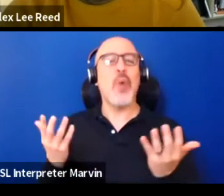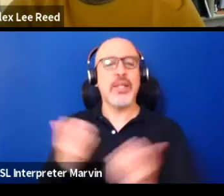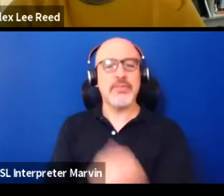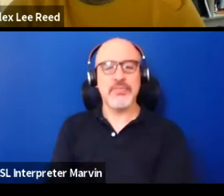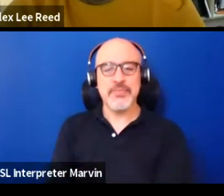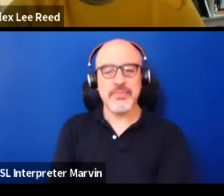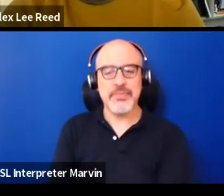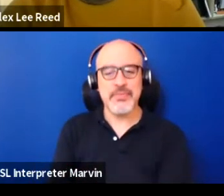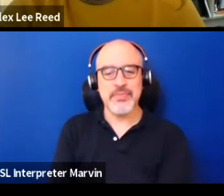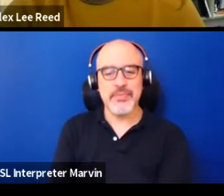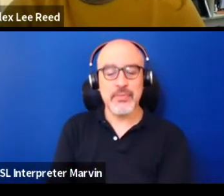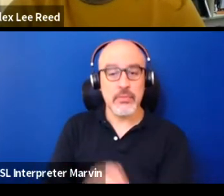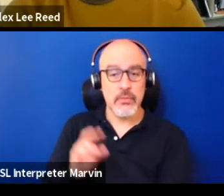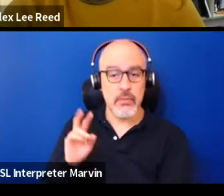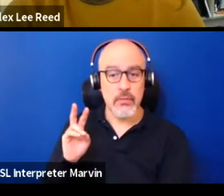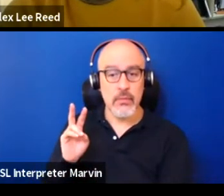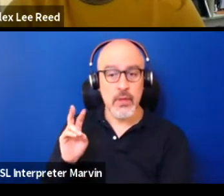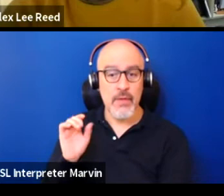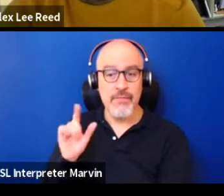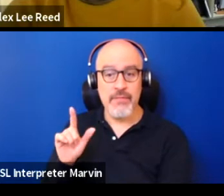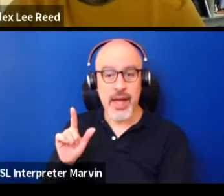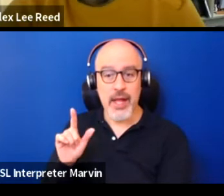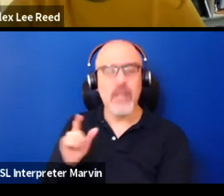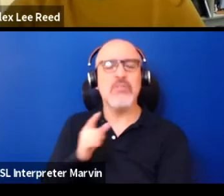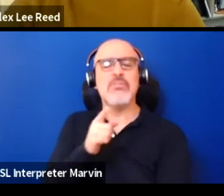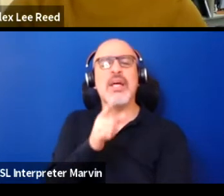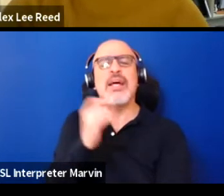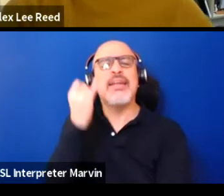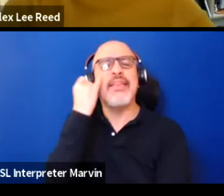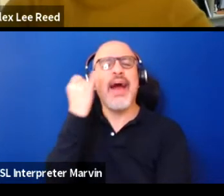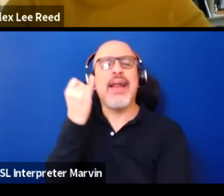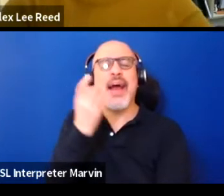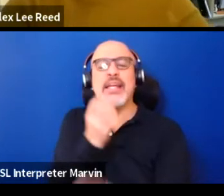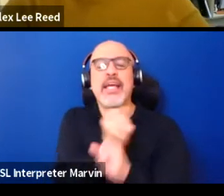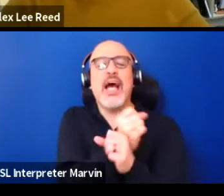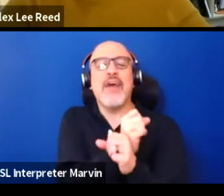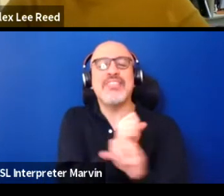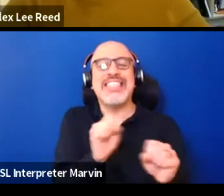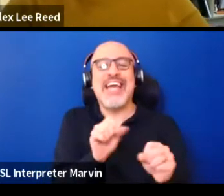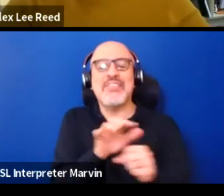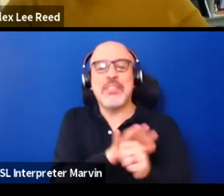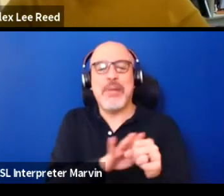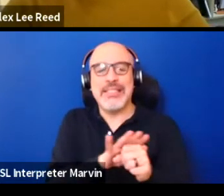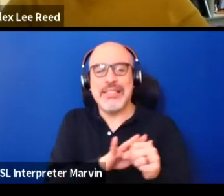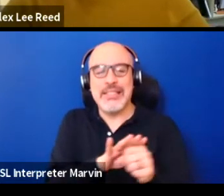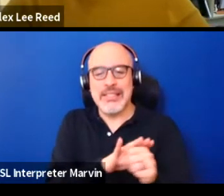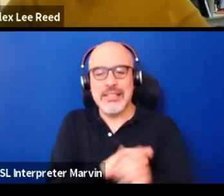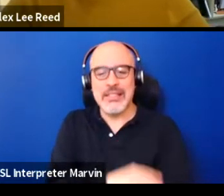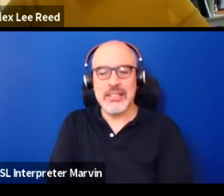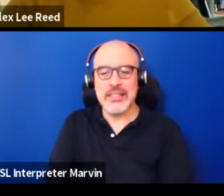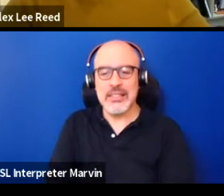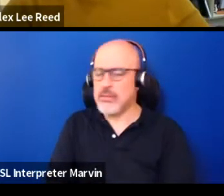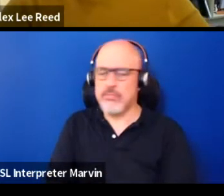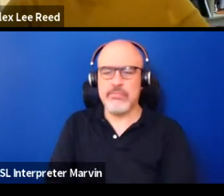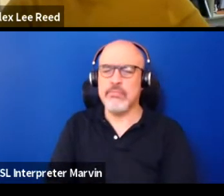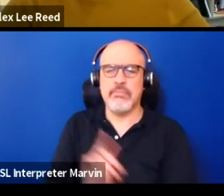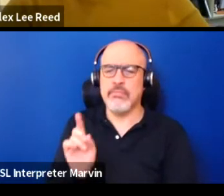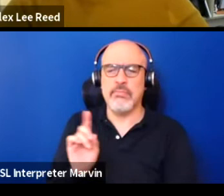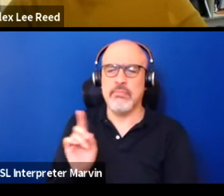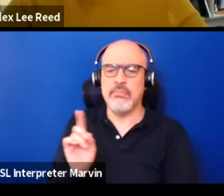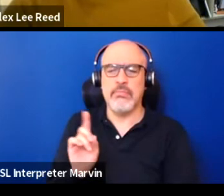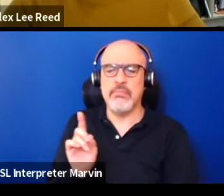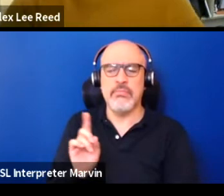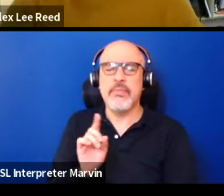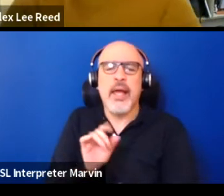I think it's to get rid of the notion of safe space. there's no such thing as a